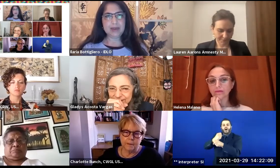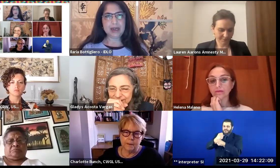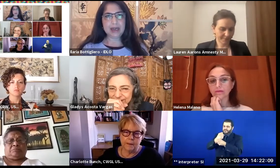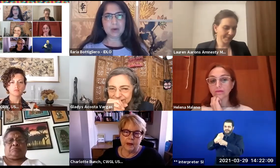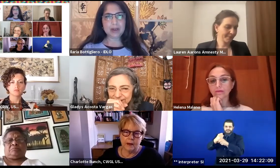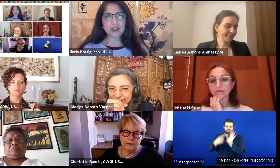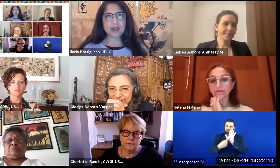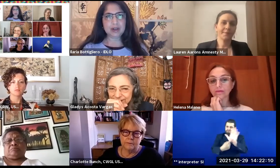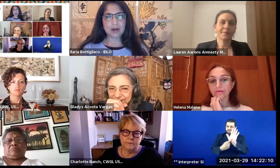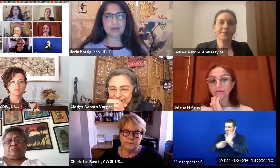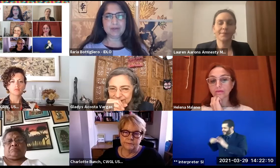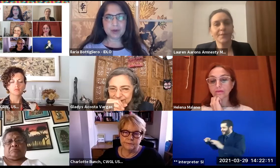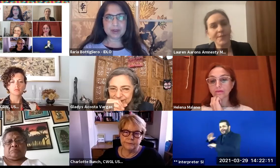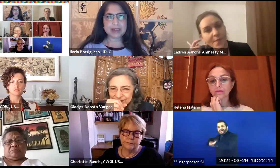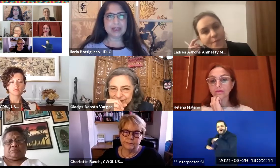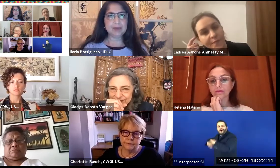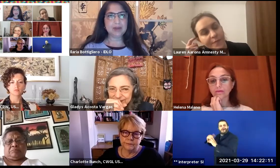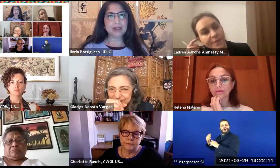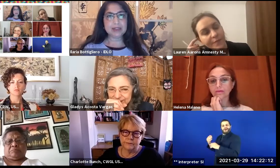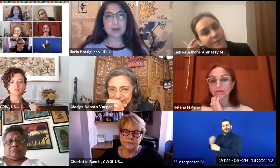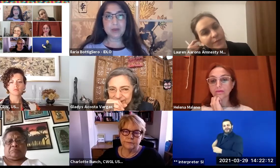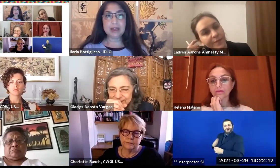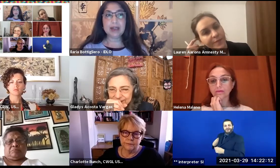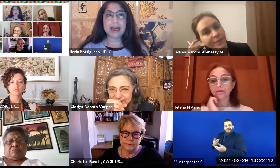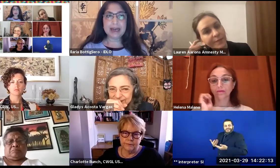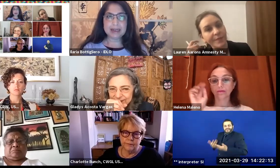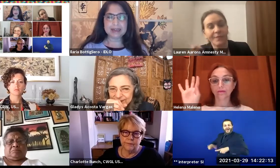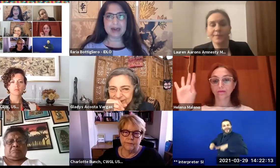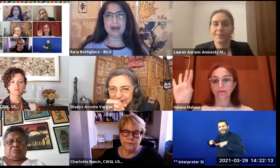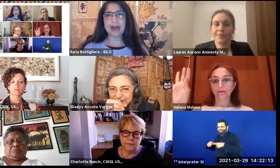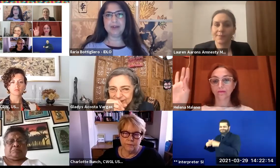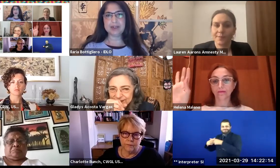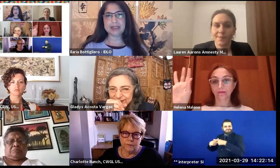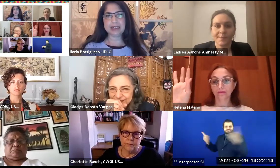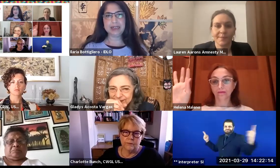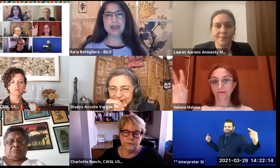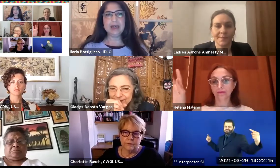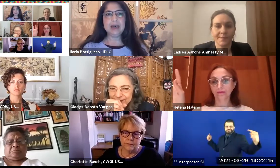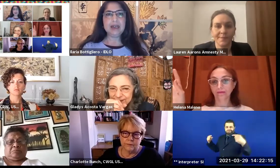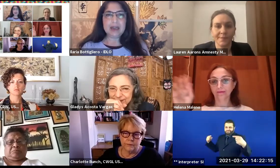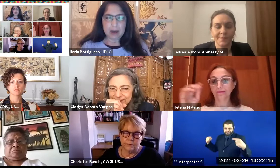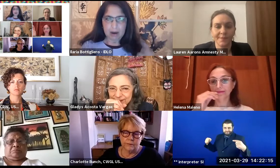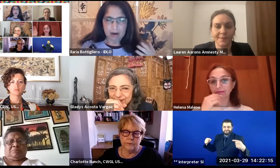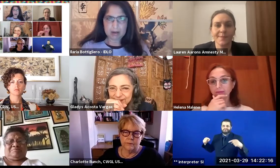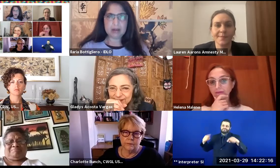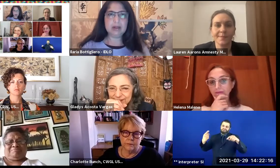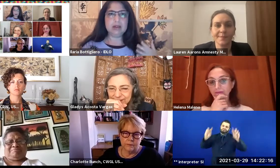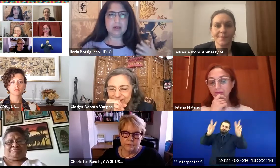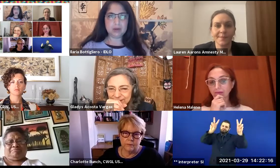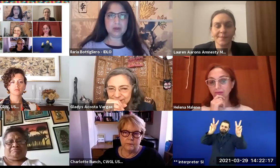it's really a question of focusing the political will and our advocacy